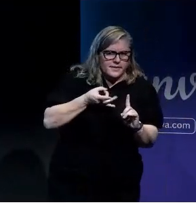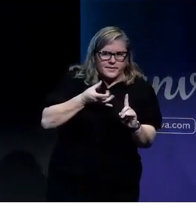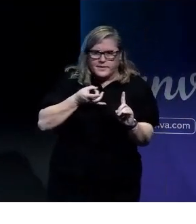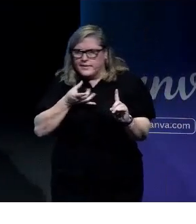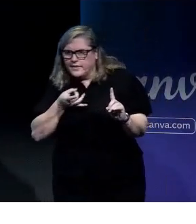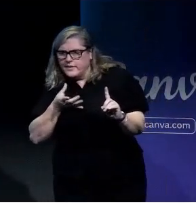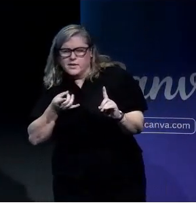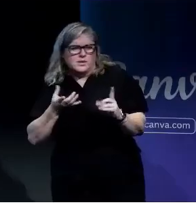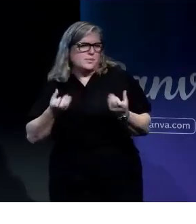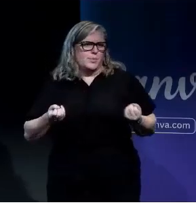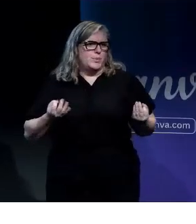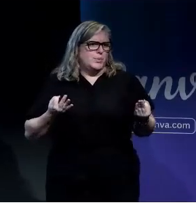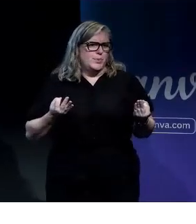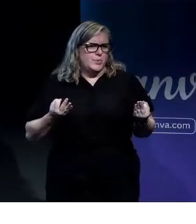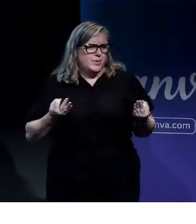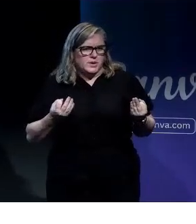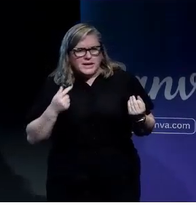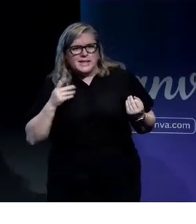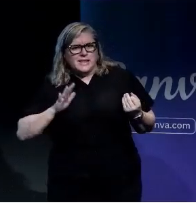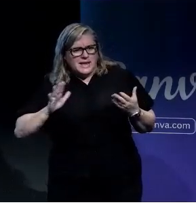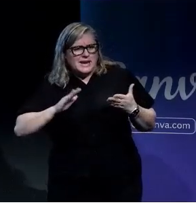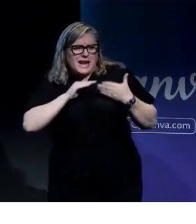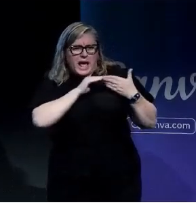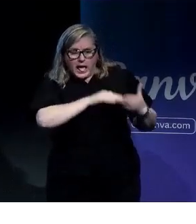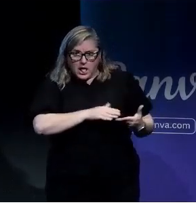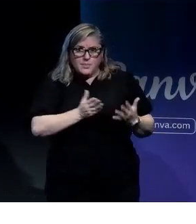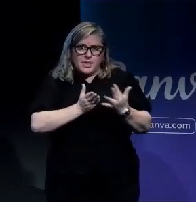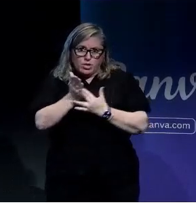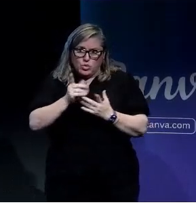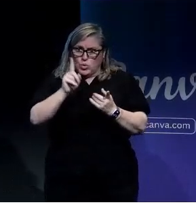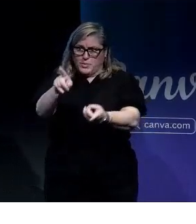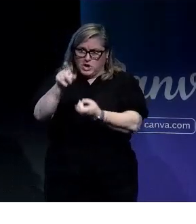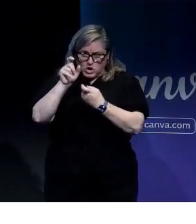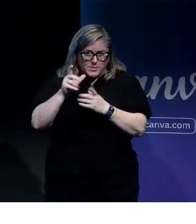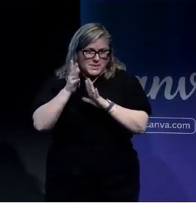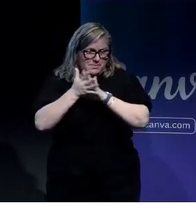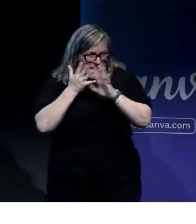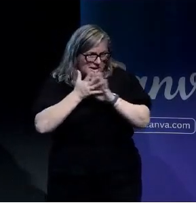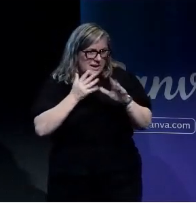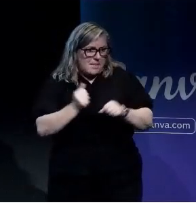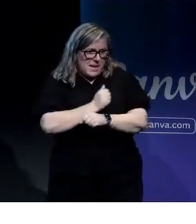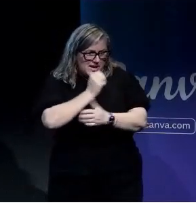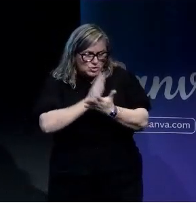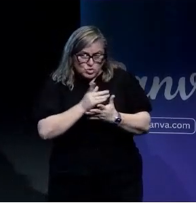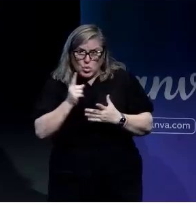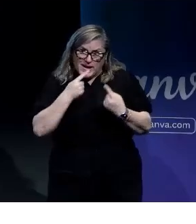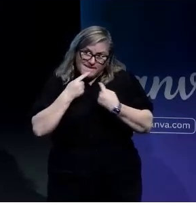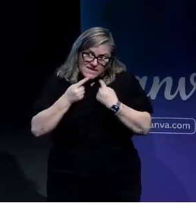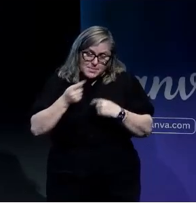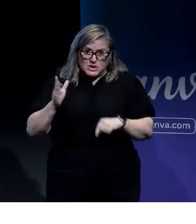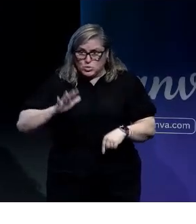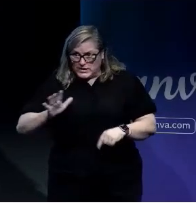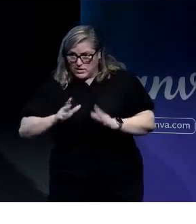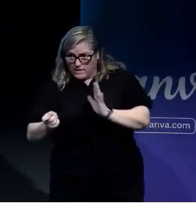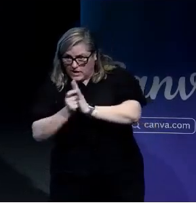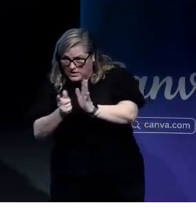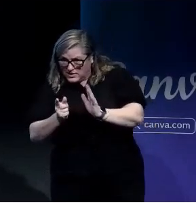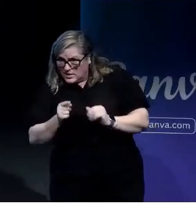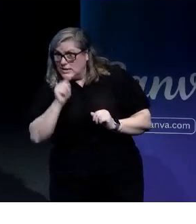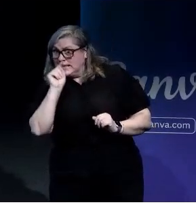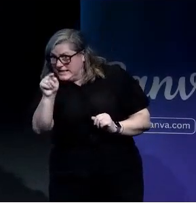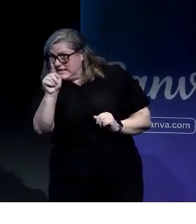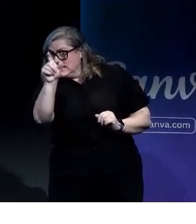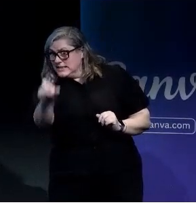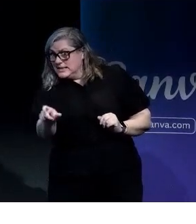help throughout the whole procurement process to ensure that you're getting the information you need about the vendor and